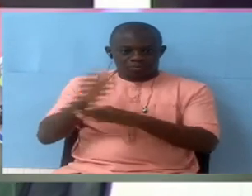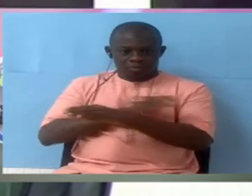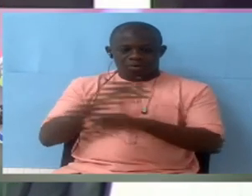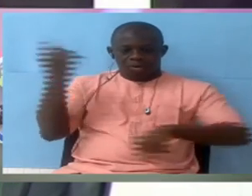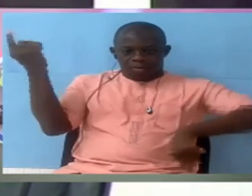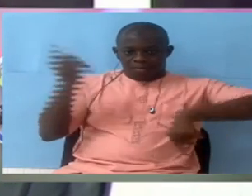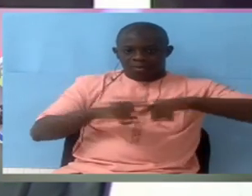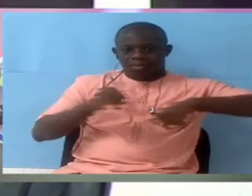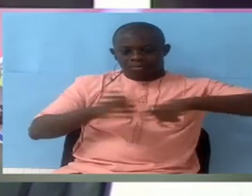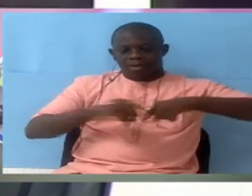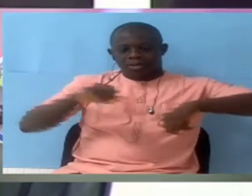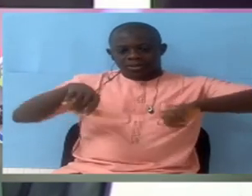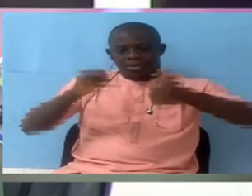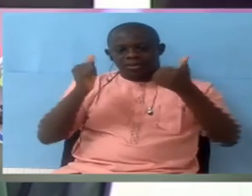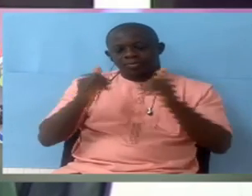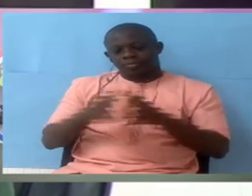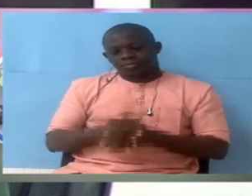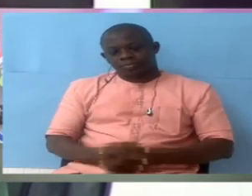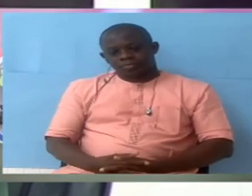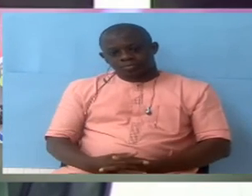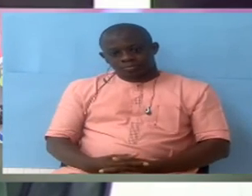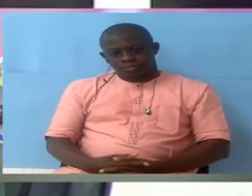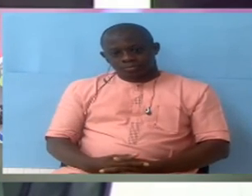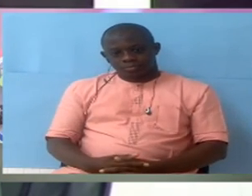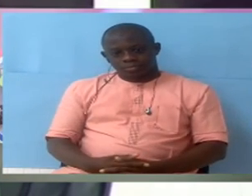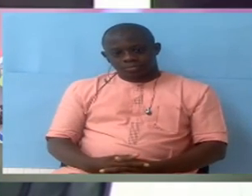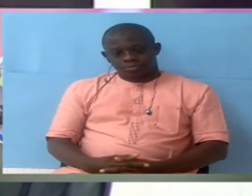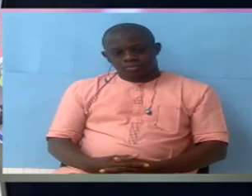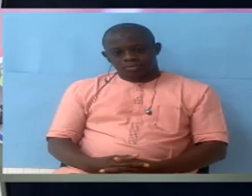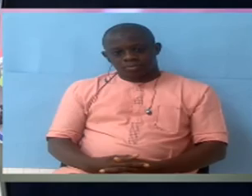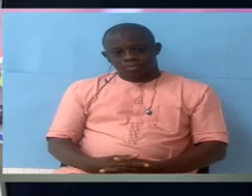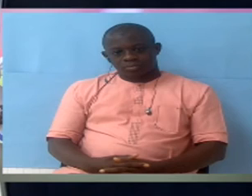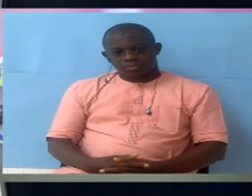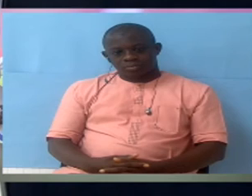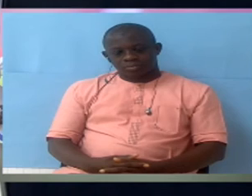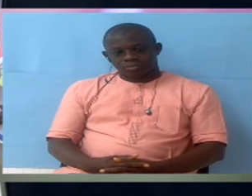before the beating. Dañ ma mas courant bi balañ ma door.